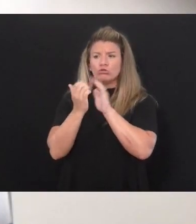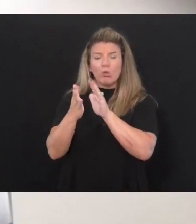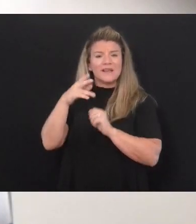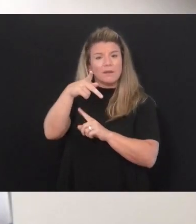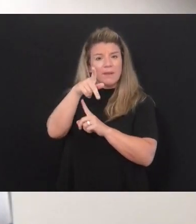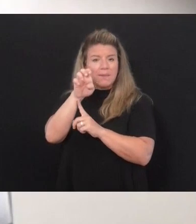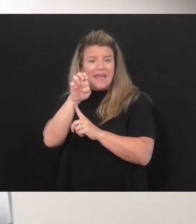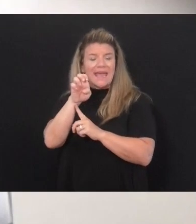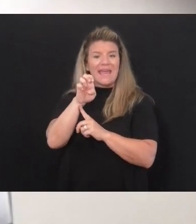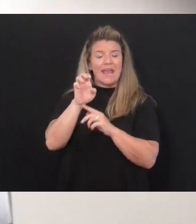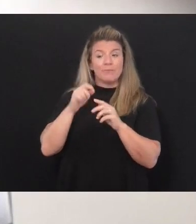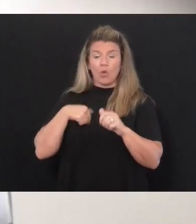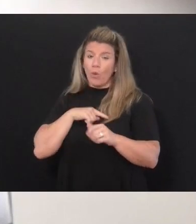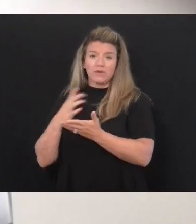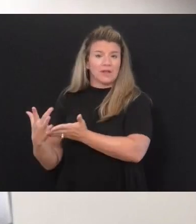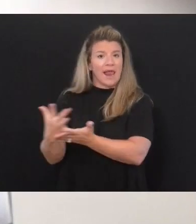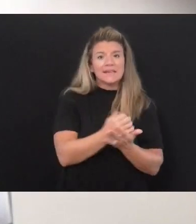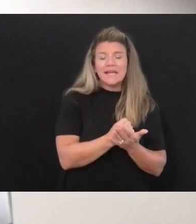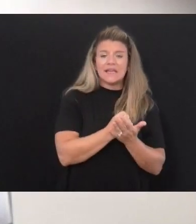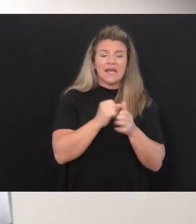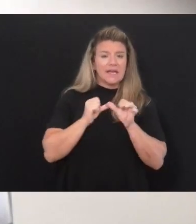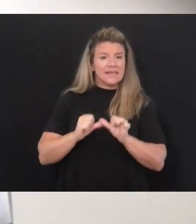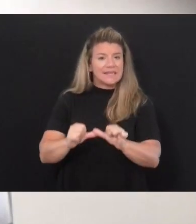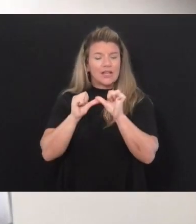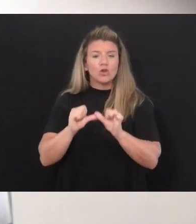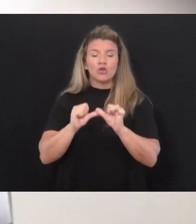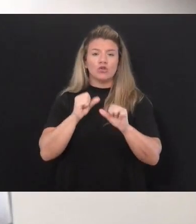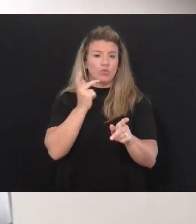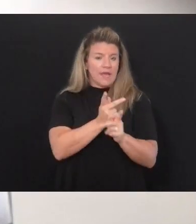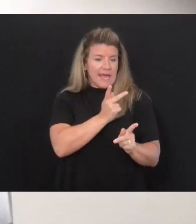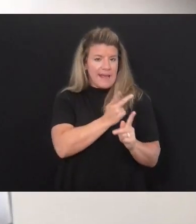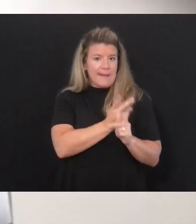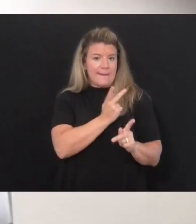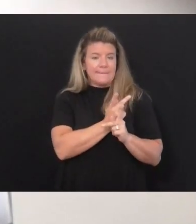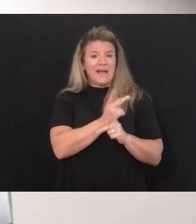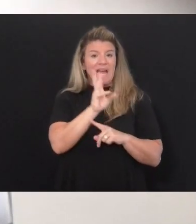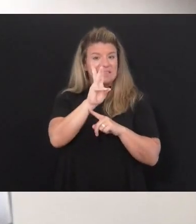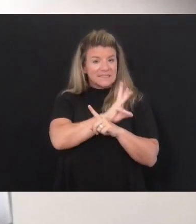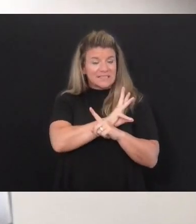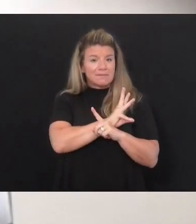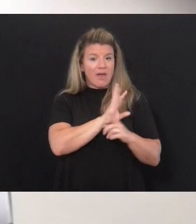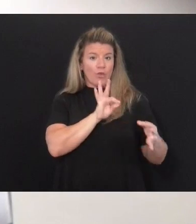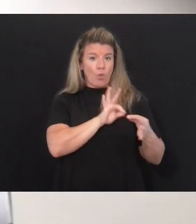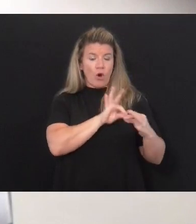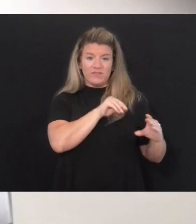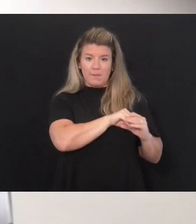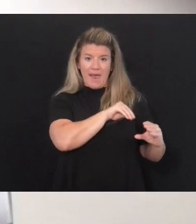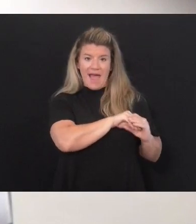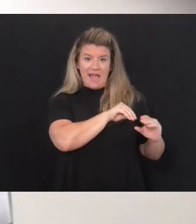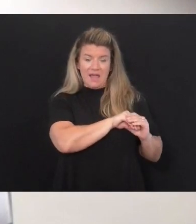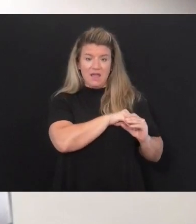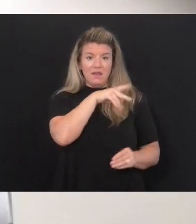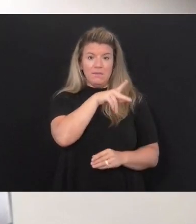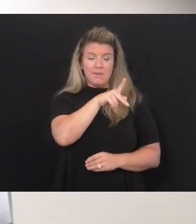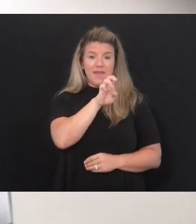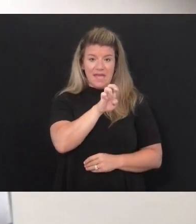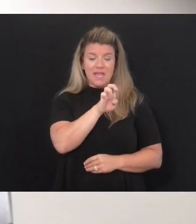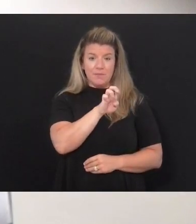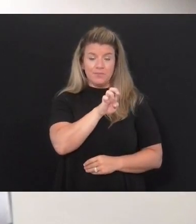we're seeing some activities in the states that the governor mentioned. For instance, in Florida, where